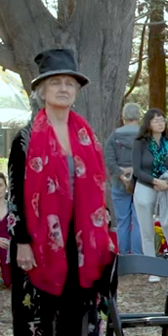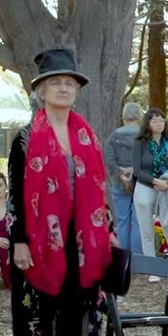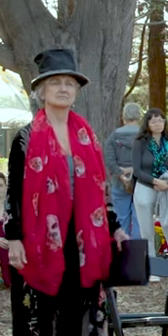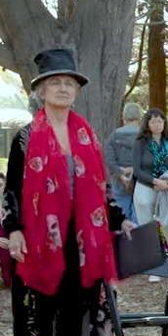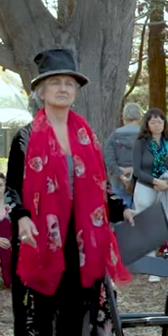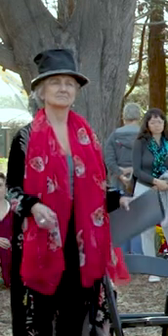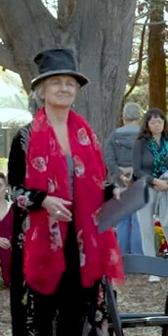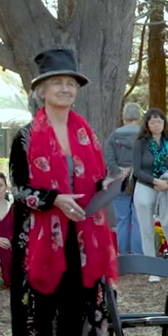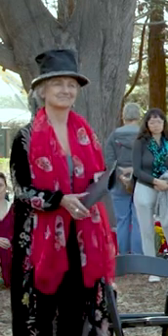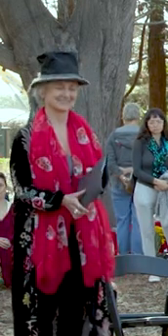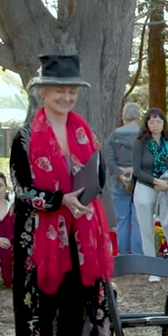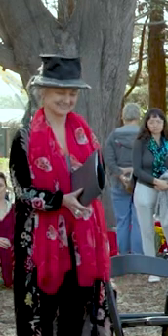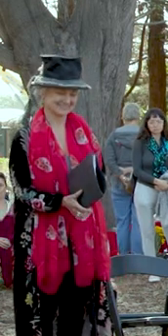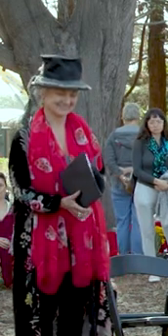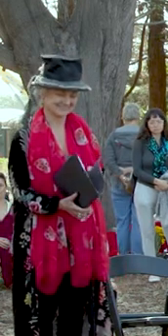D.O.G.,